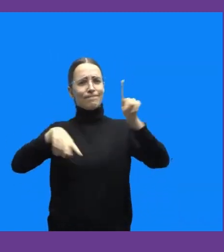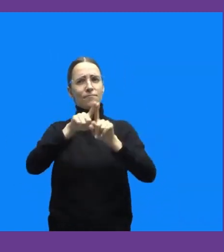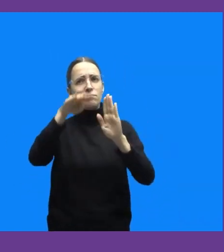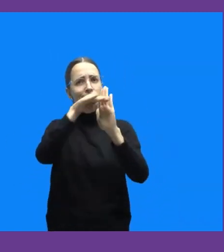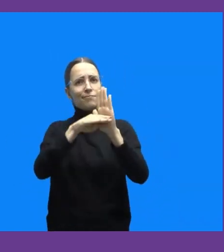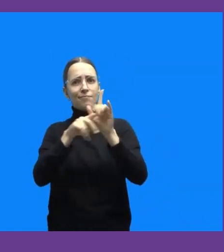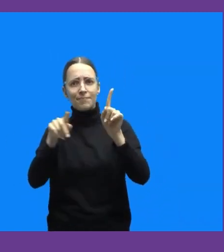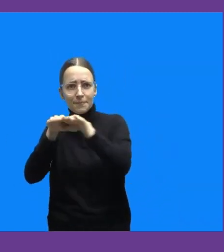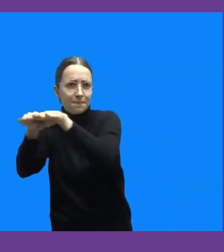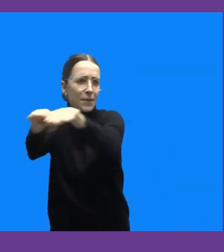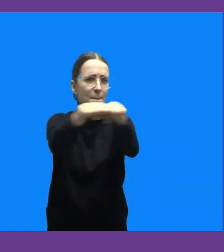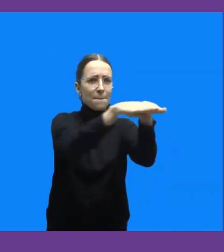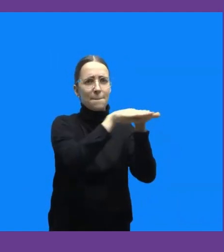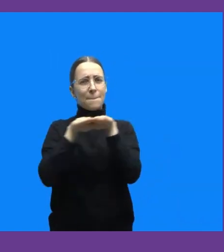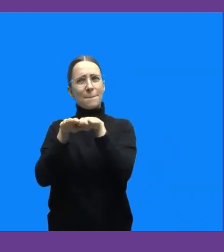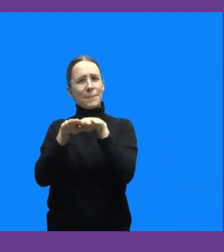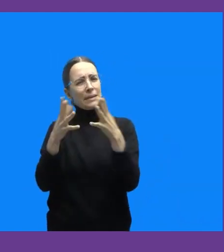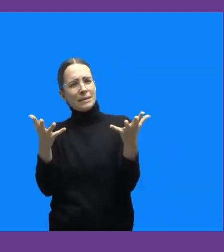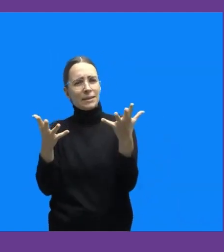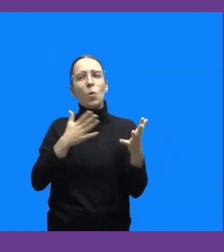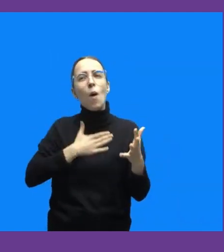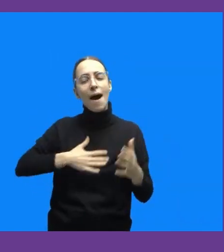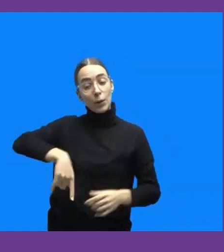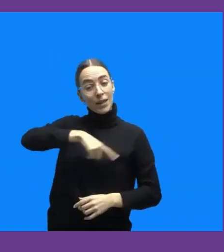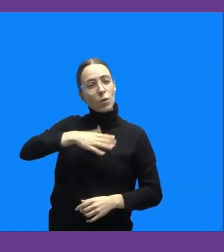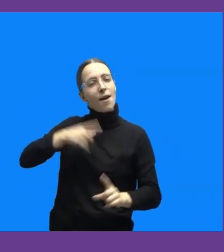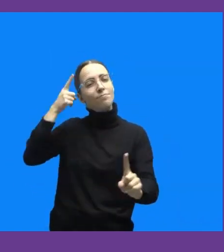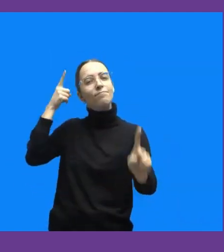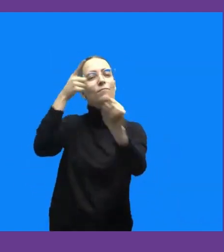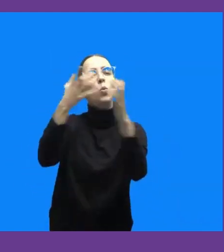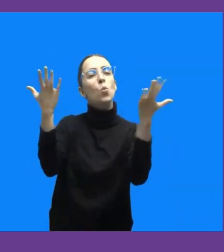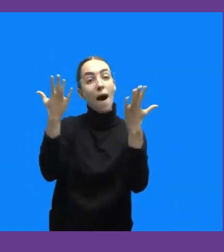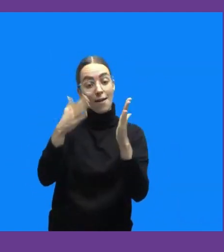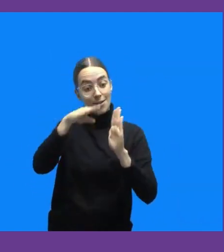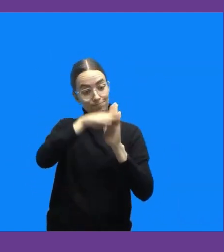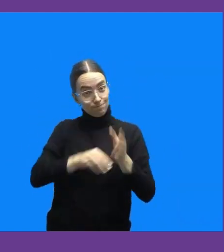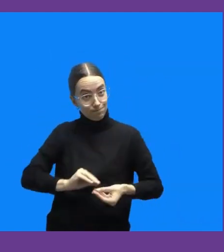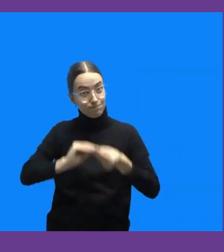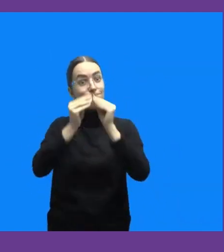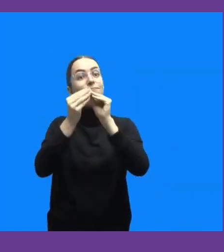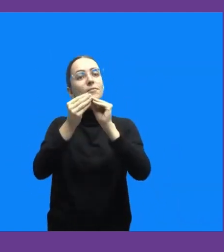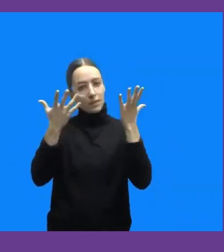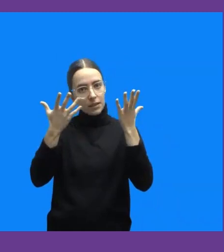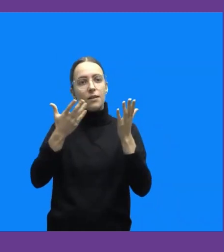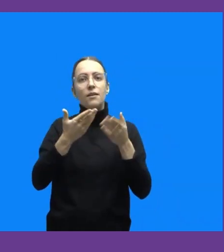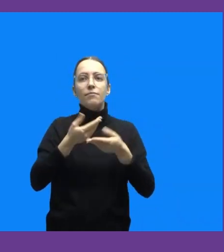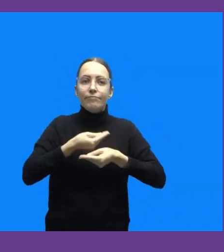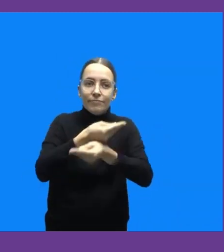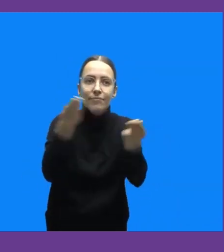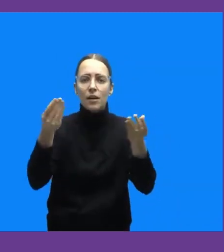to enable them to evaluate themselves and to see how they were doing, what they were doing good, what